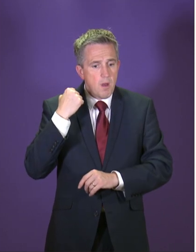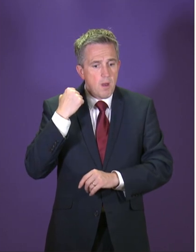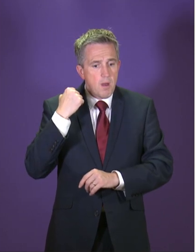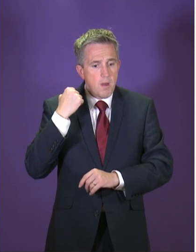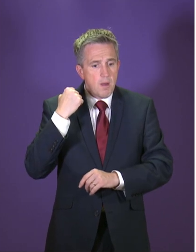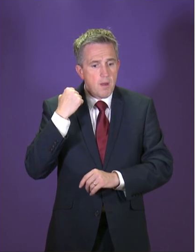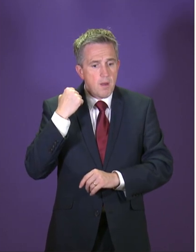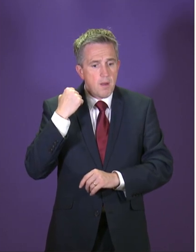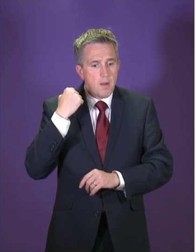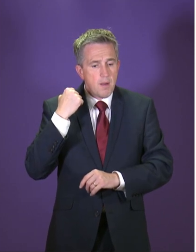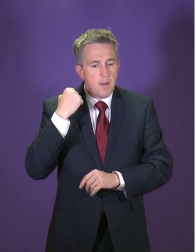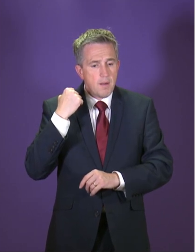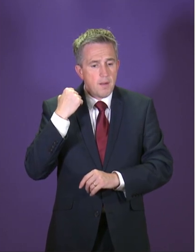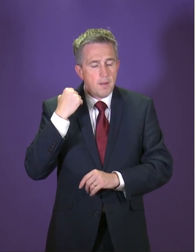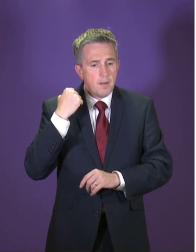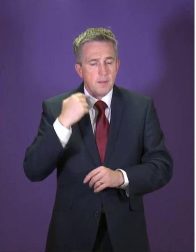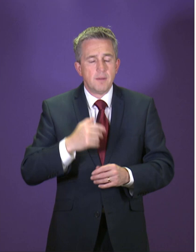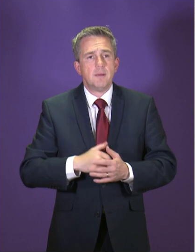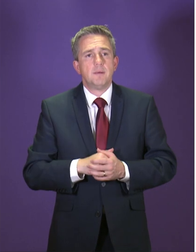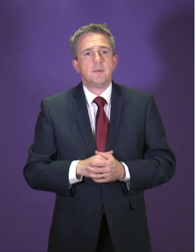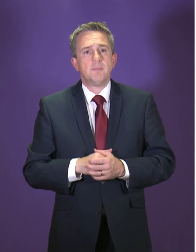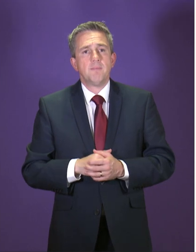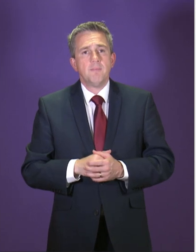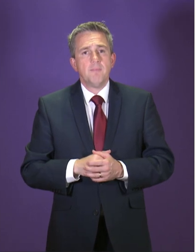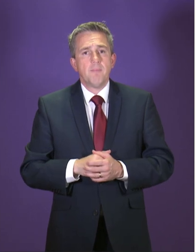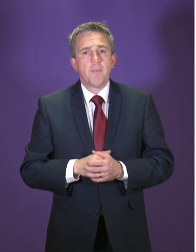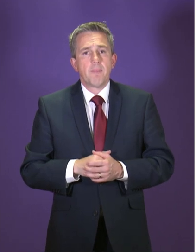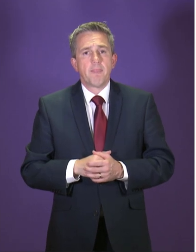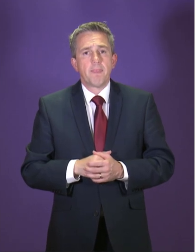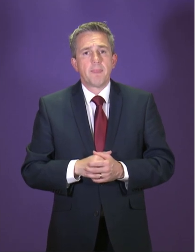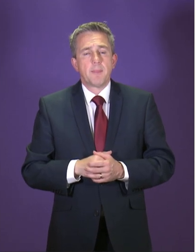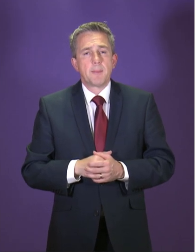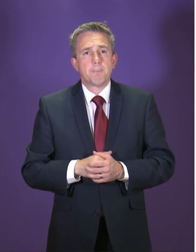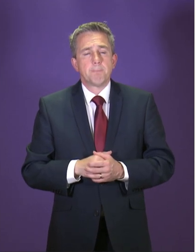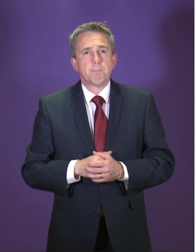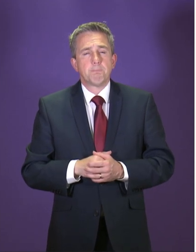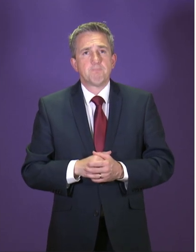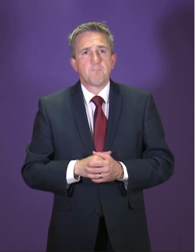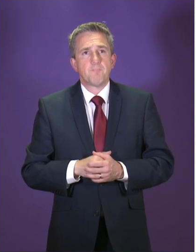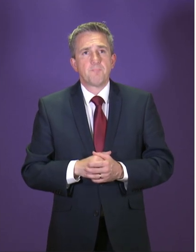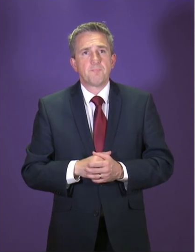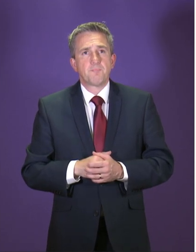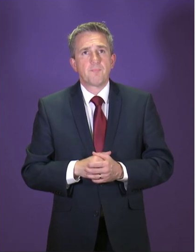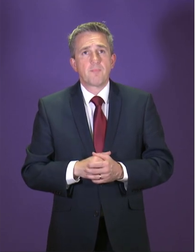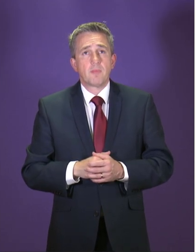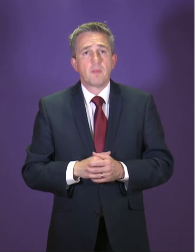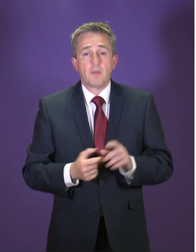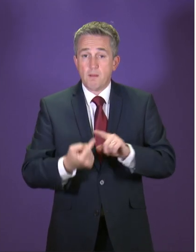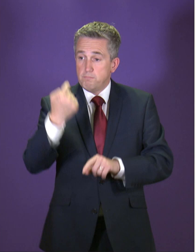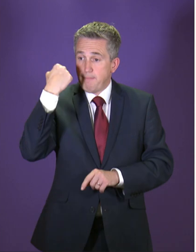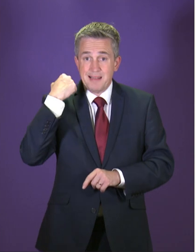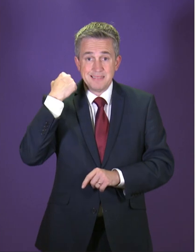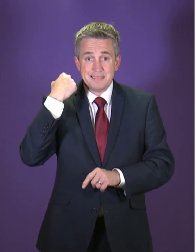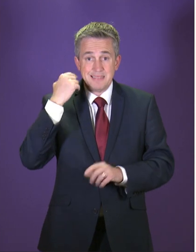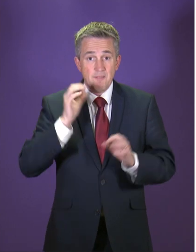ago. So it means that even though the artists at the time didn't have any political